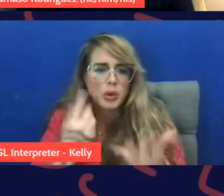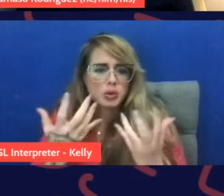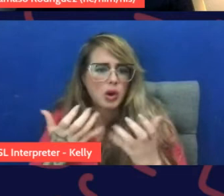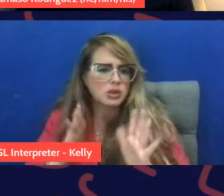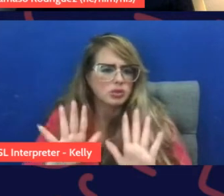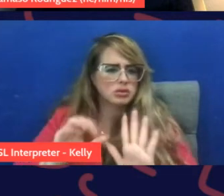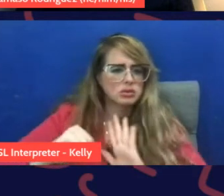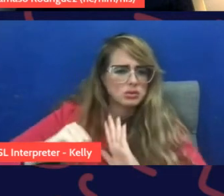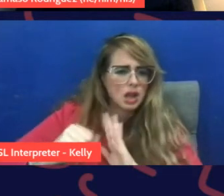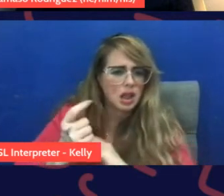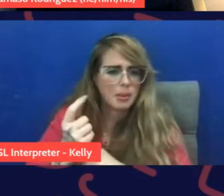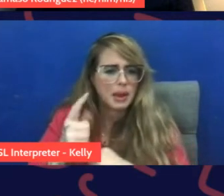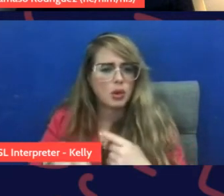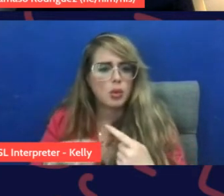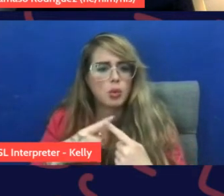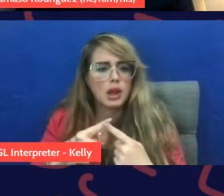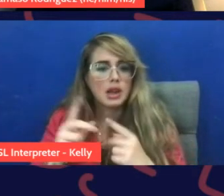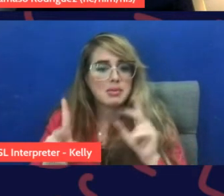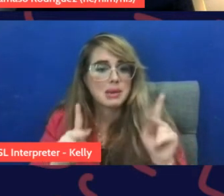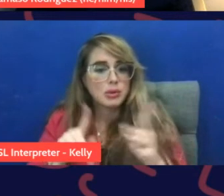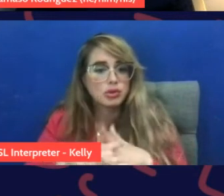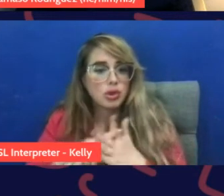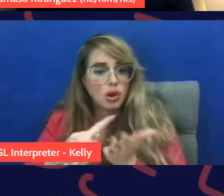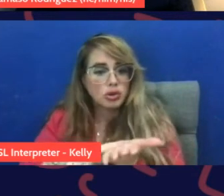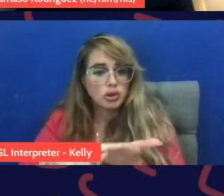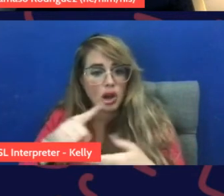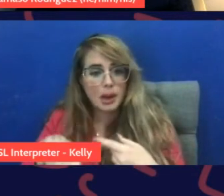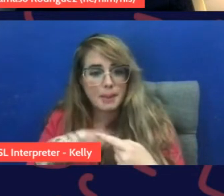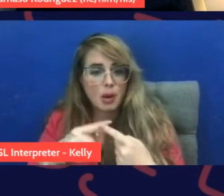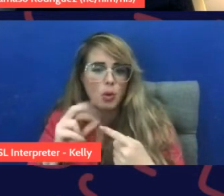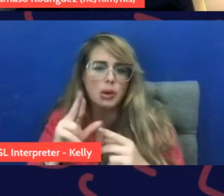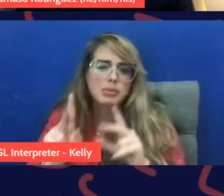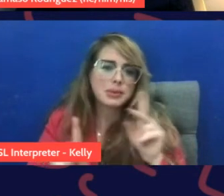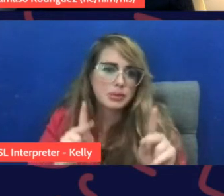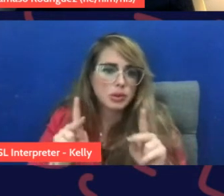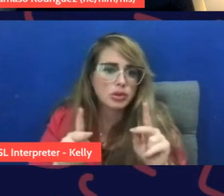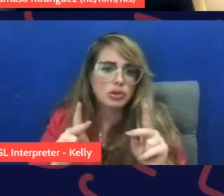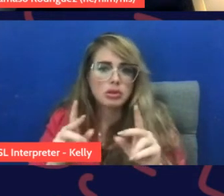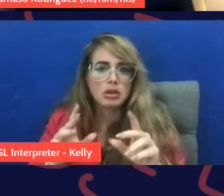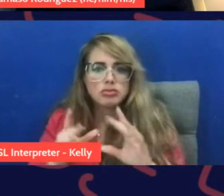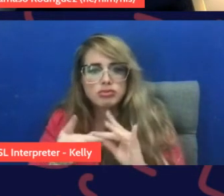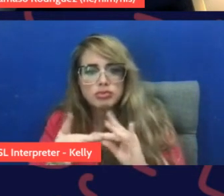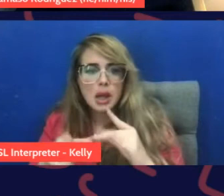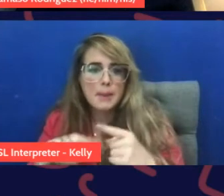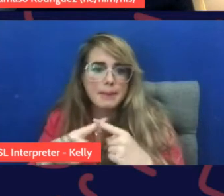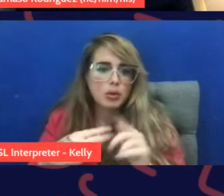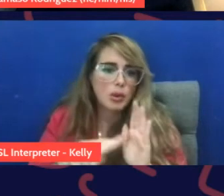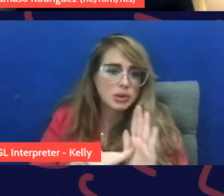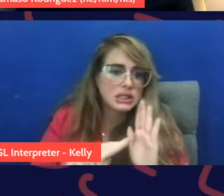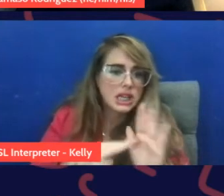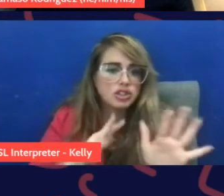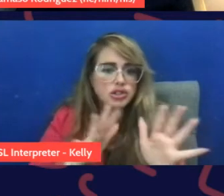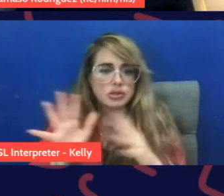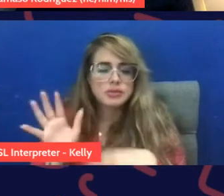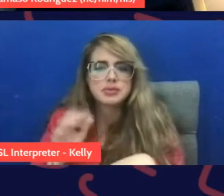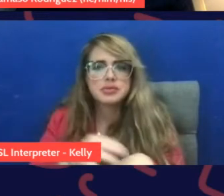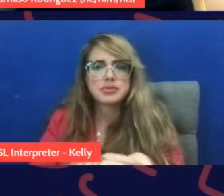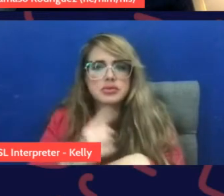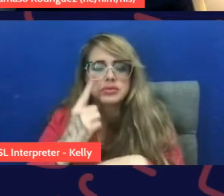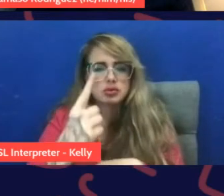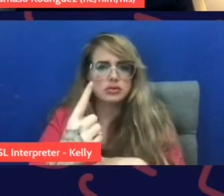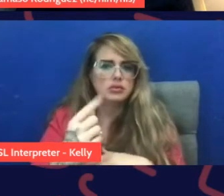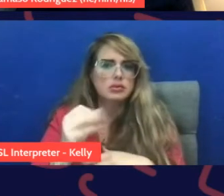little. Whenever people start talking about like, or they sort of get on discussions of representation, one of the